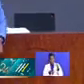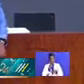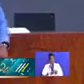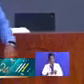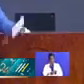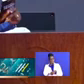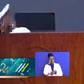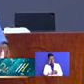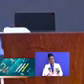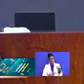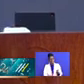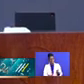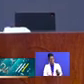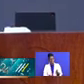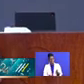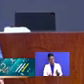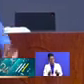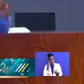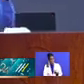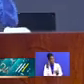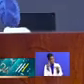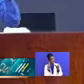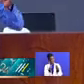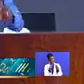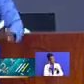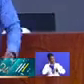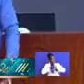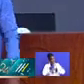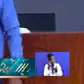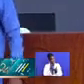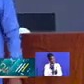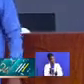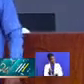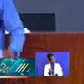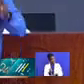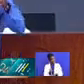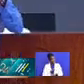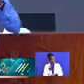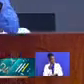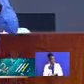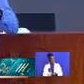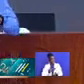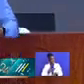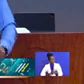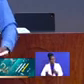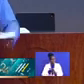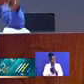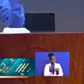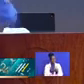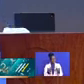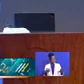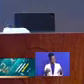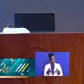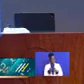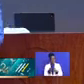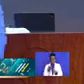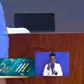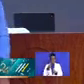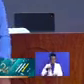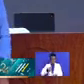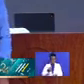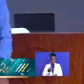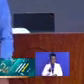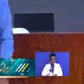up what do you know do you is it easy to get a passport I'm telling you that I've achiev something and then I said to